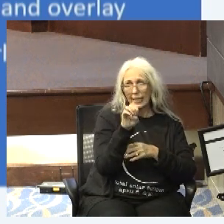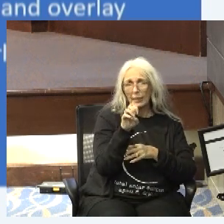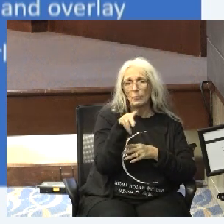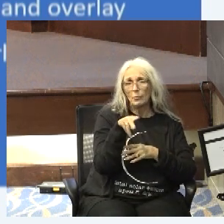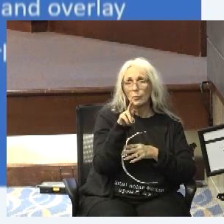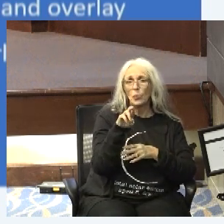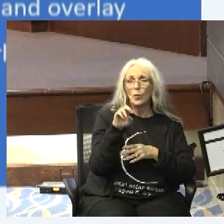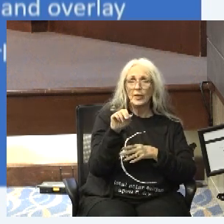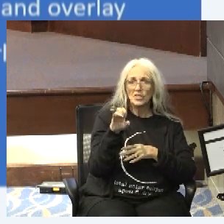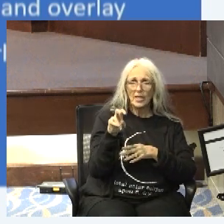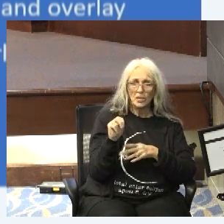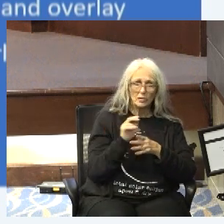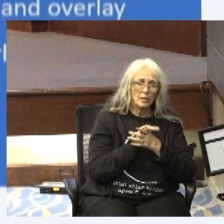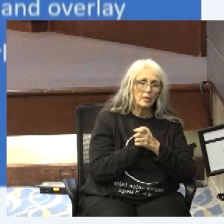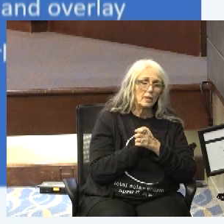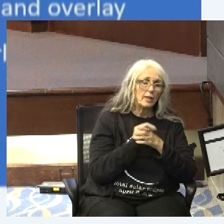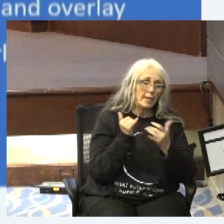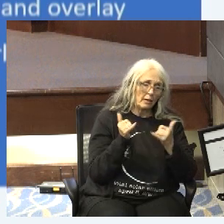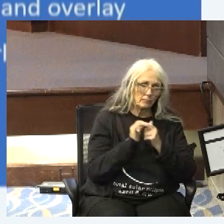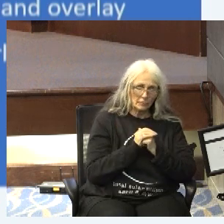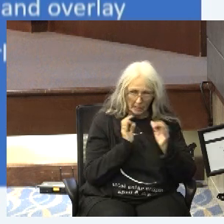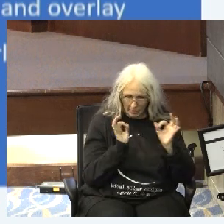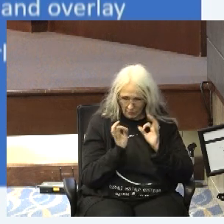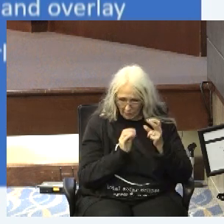So let's walk you through two scenarios.